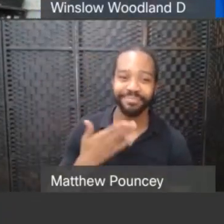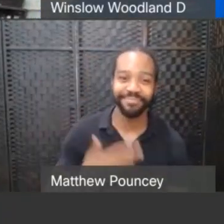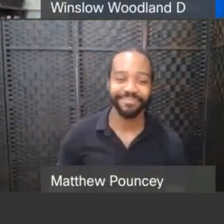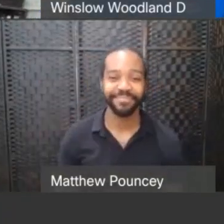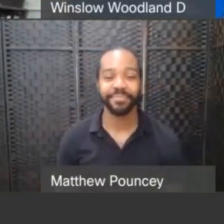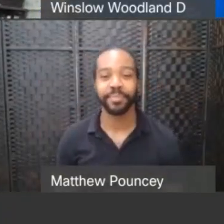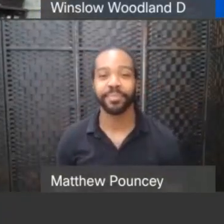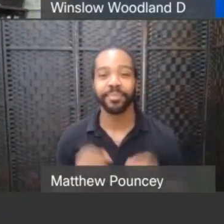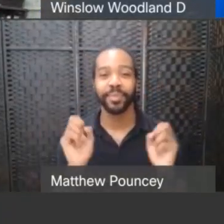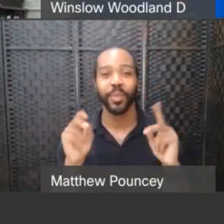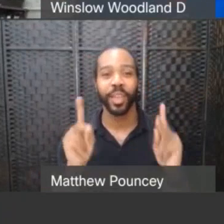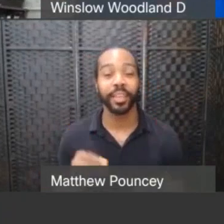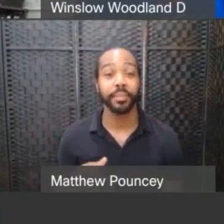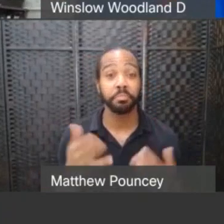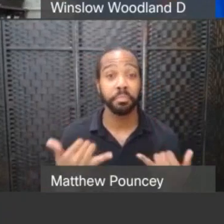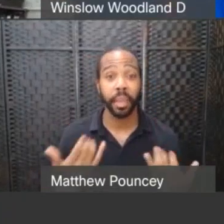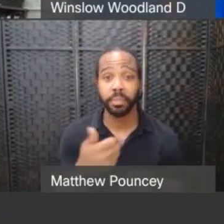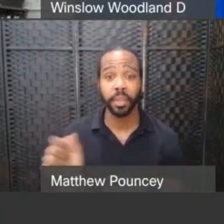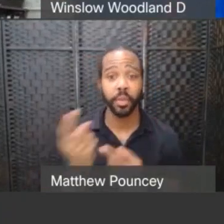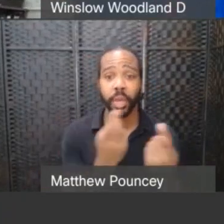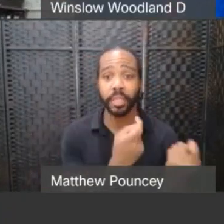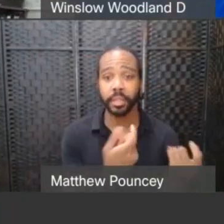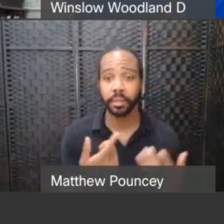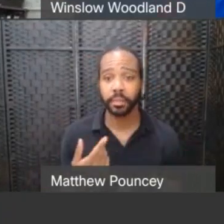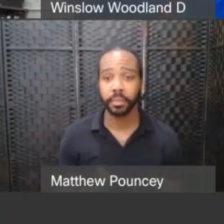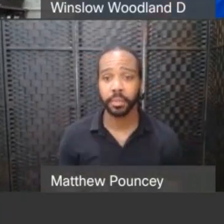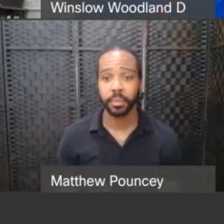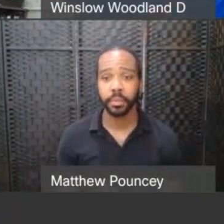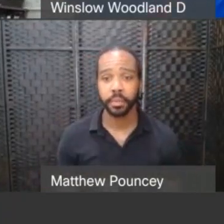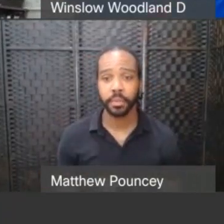All right. Do we have any questions that were presented?